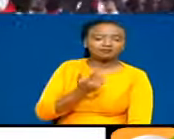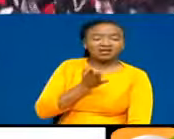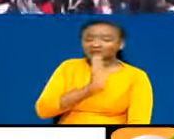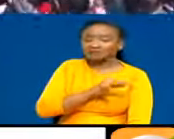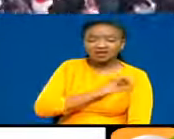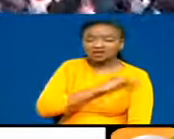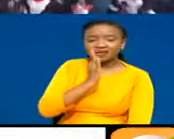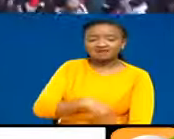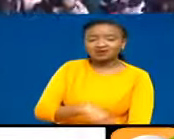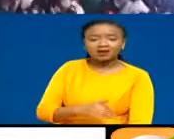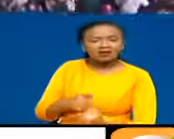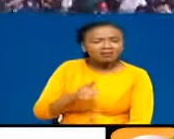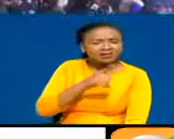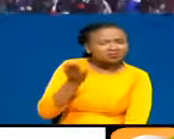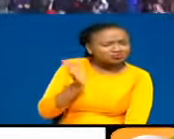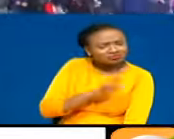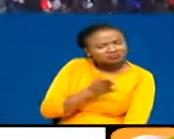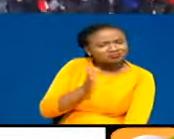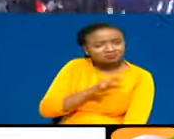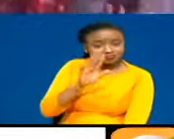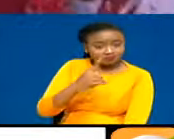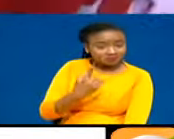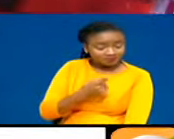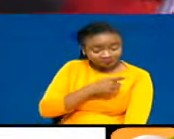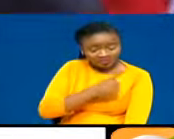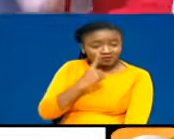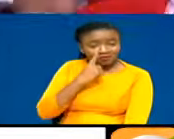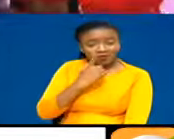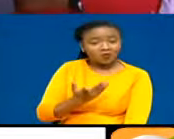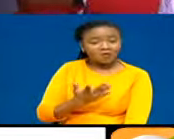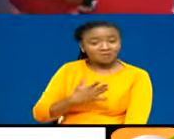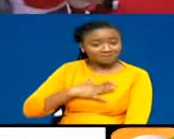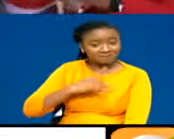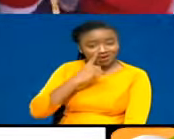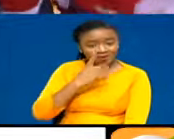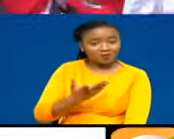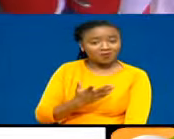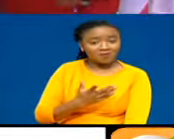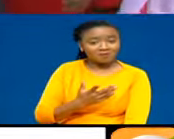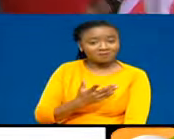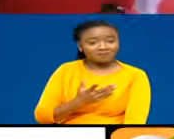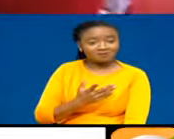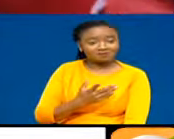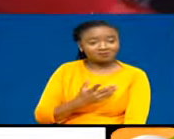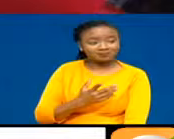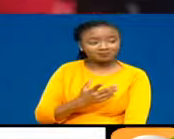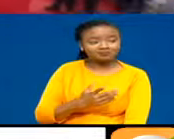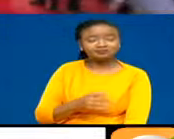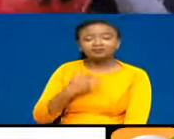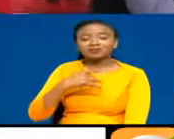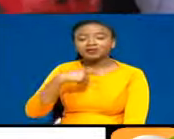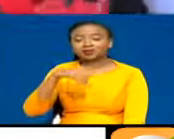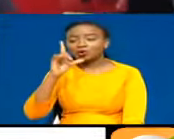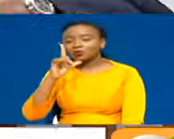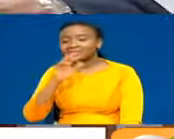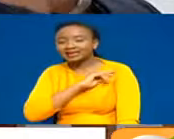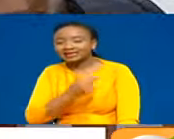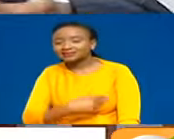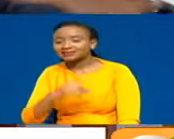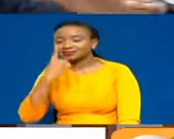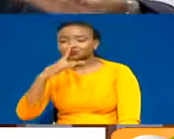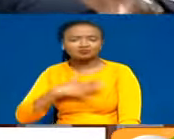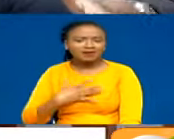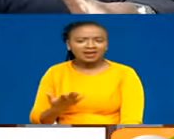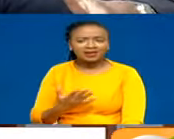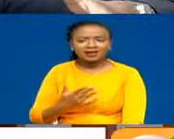home. Yeah, this is home. I come to Nairobi, is home. I go to Kigali, is home. I go to Lagos, is home. I go to